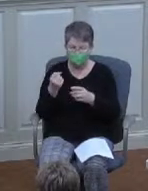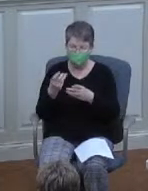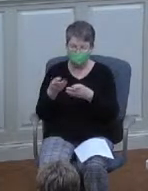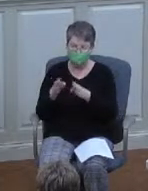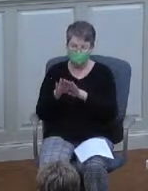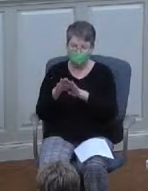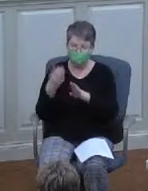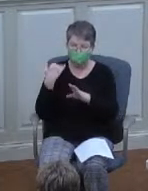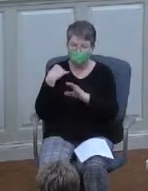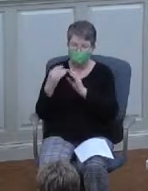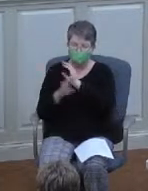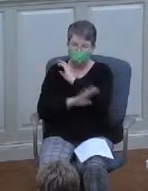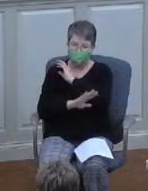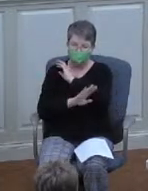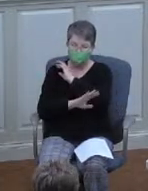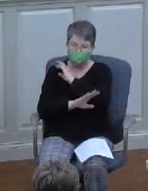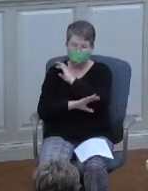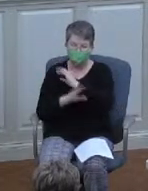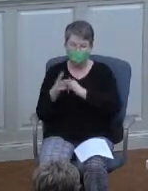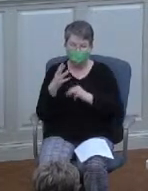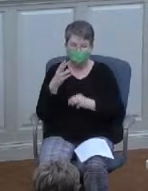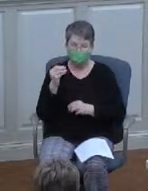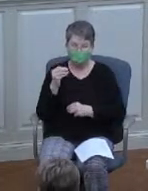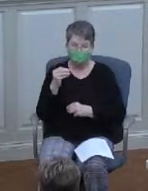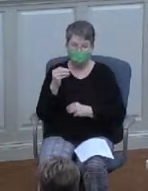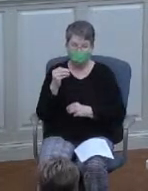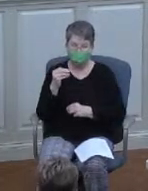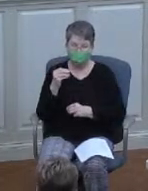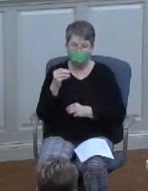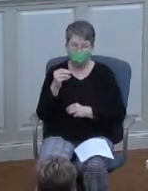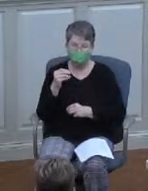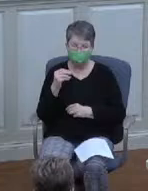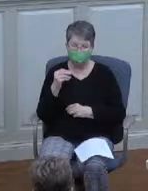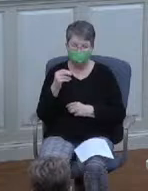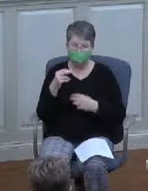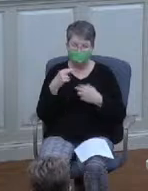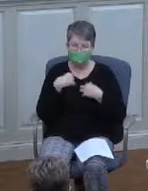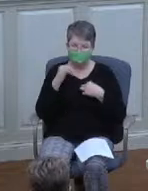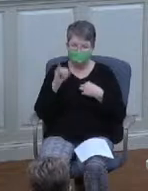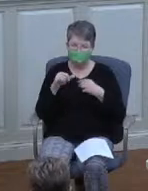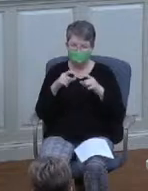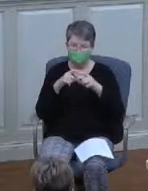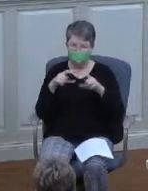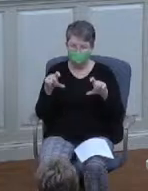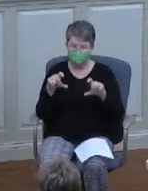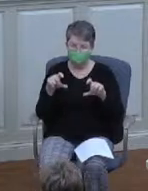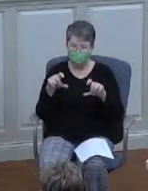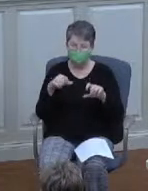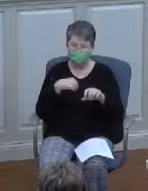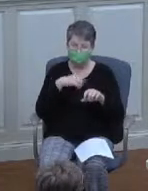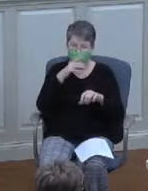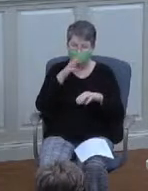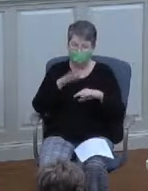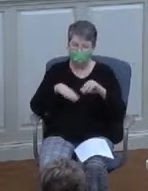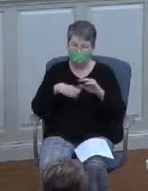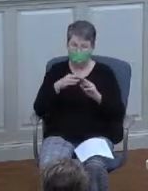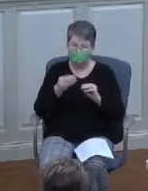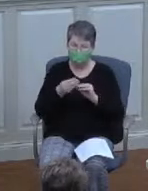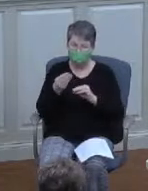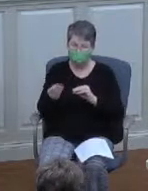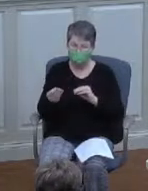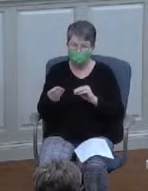in the fall. And having those checks being assembled, we will hand deliver those,